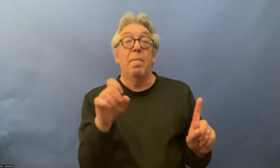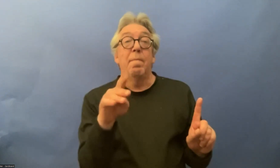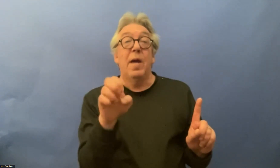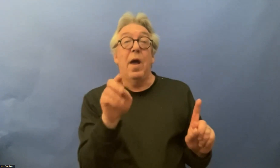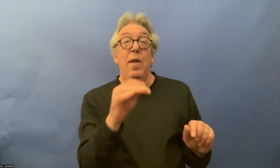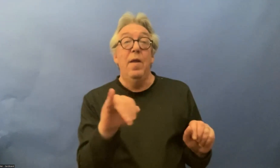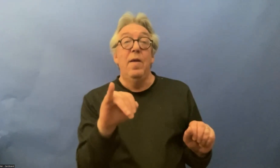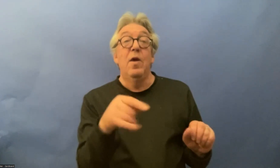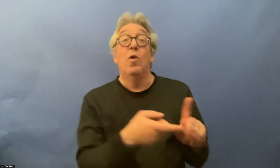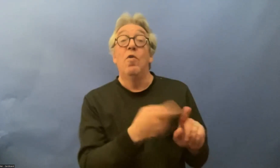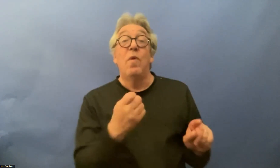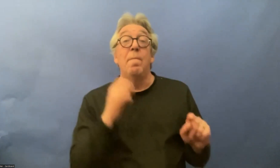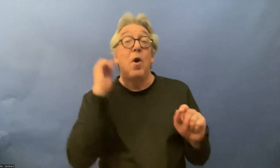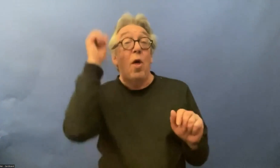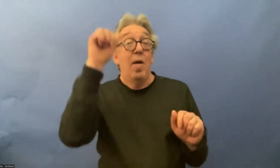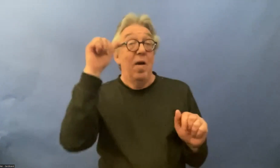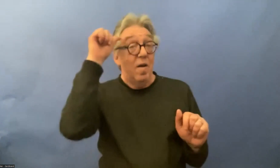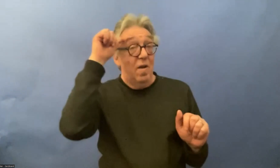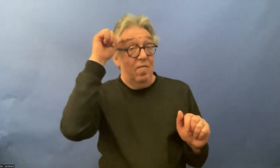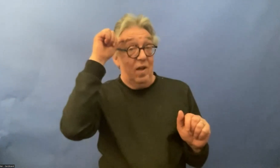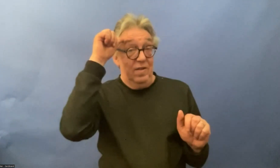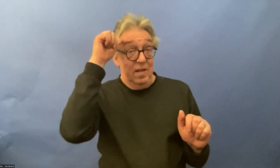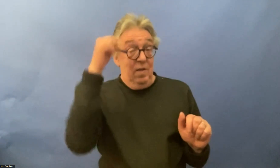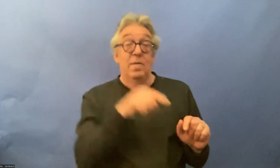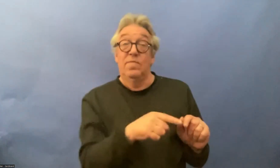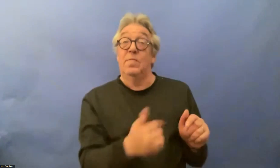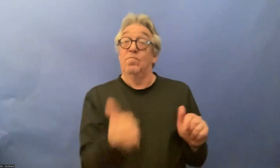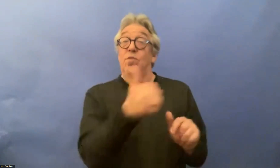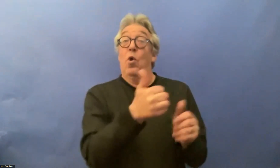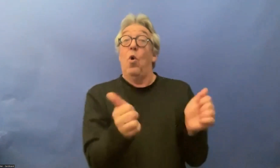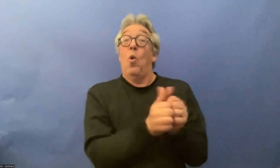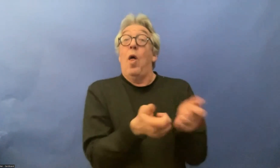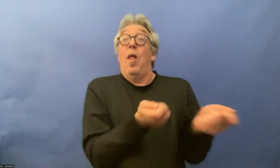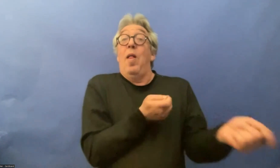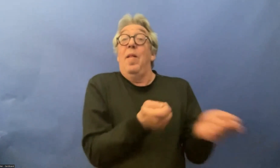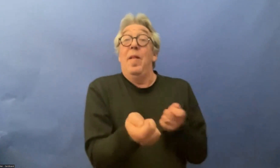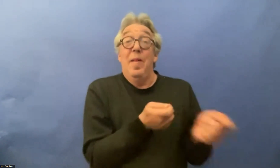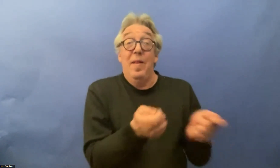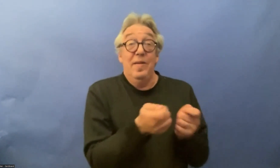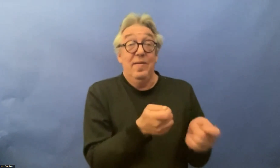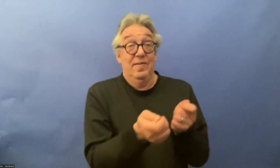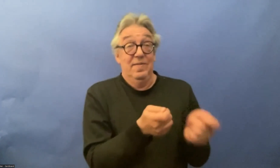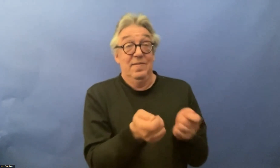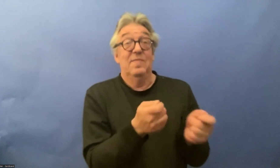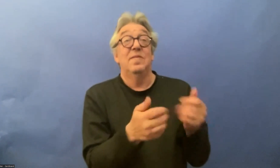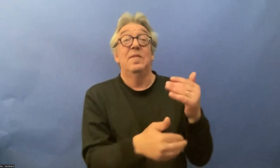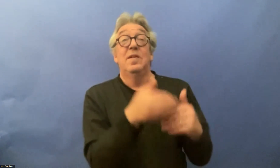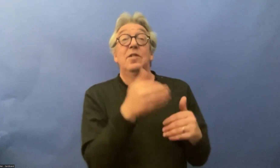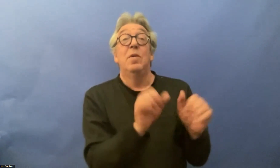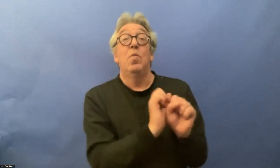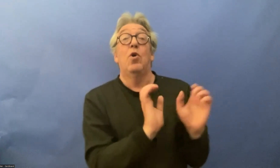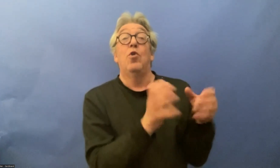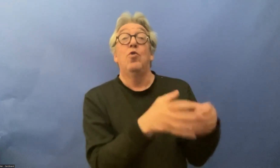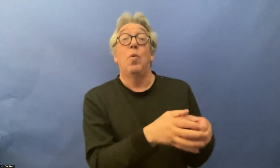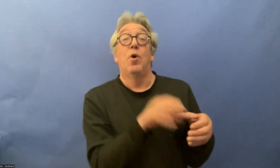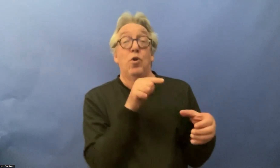Afghanistan. She's also co-leading the Disability Inclusion Working Group as the OPD's representative. She will be sharing with us